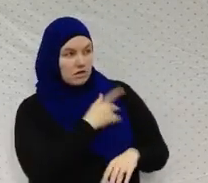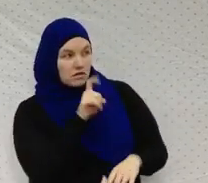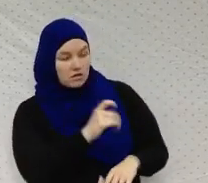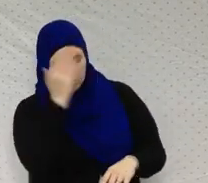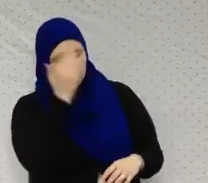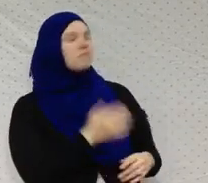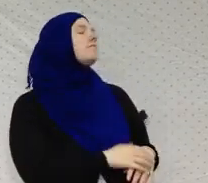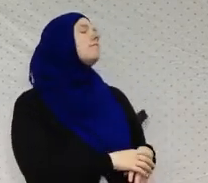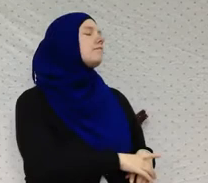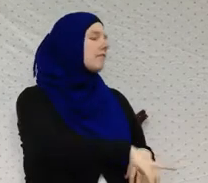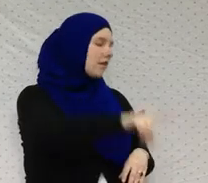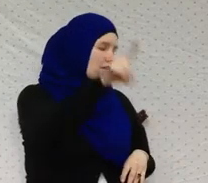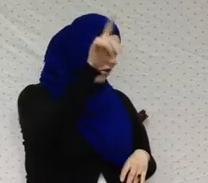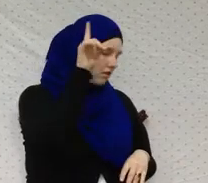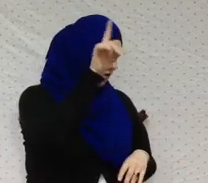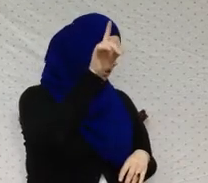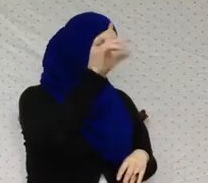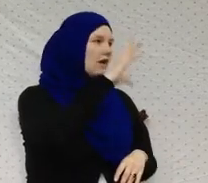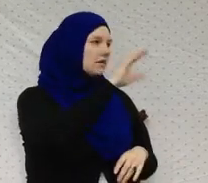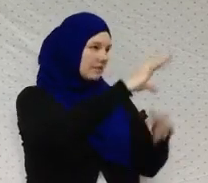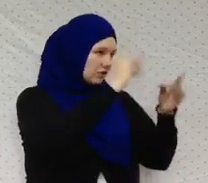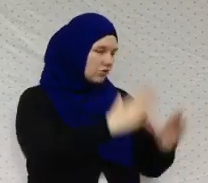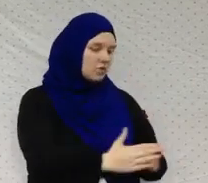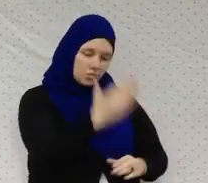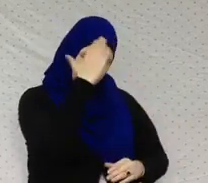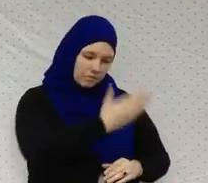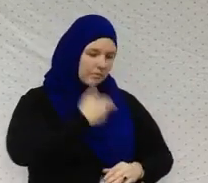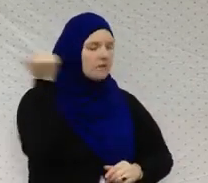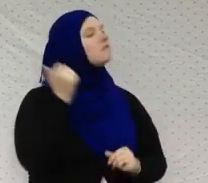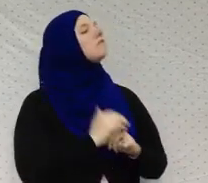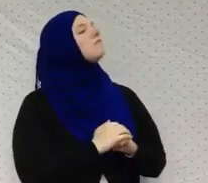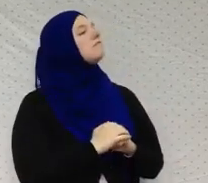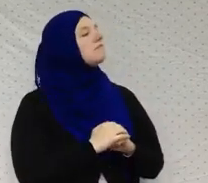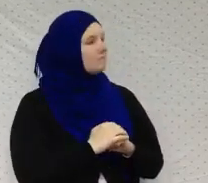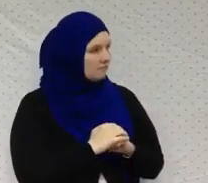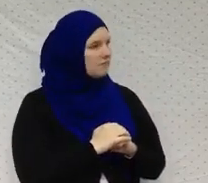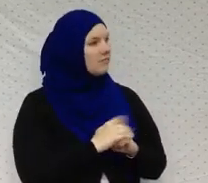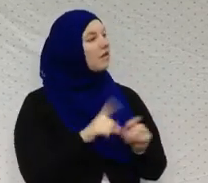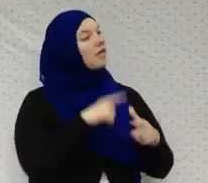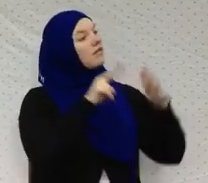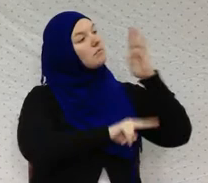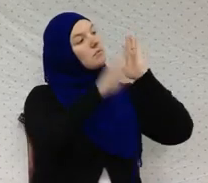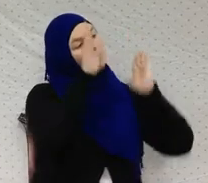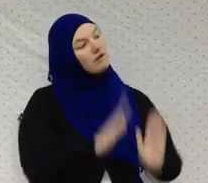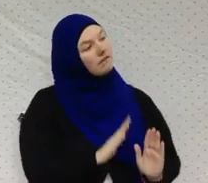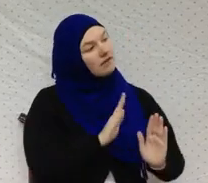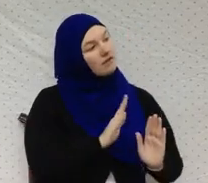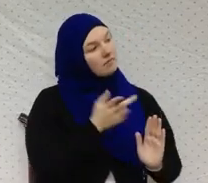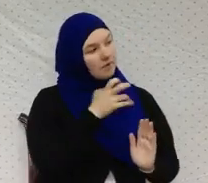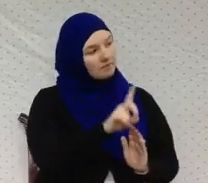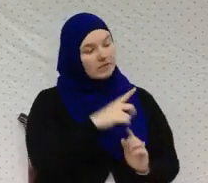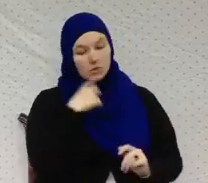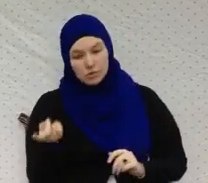us? He says, Allah wa rasuluhu a'lam. Allah and His Messenger know best. Then the